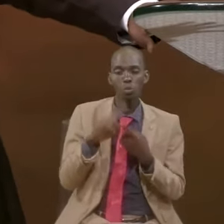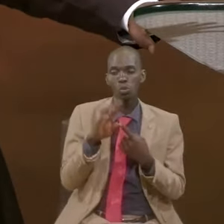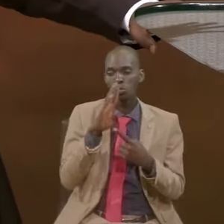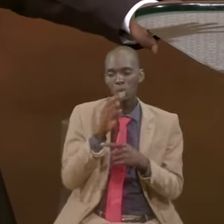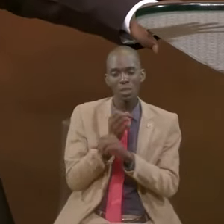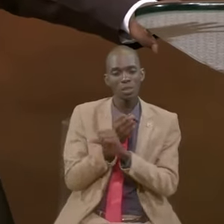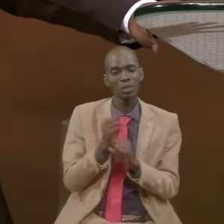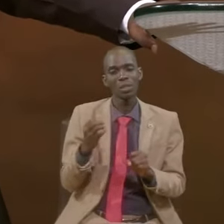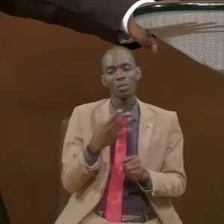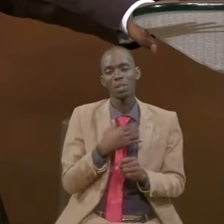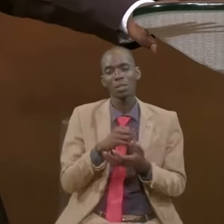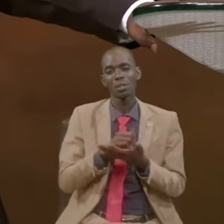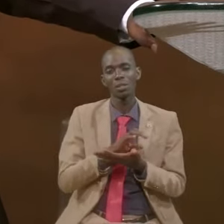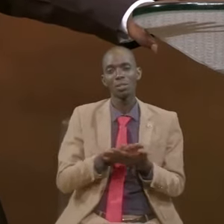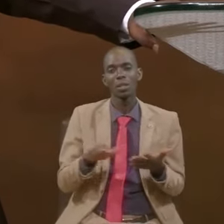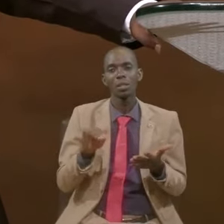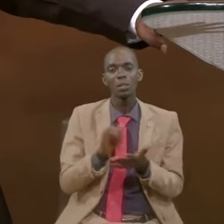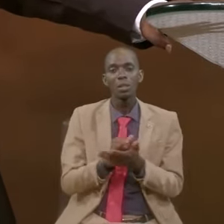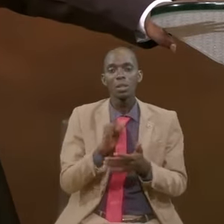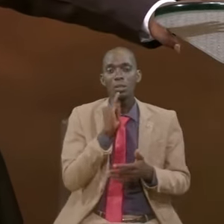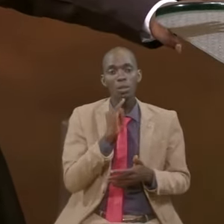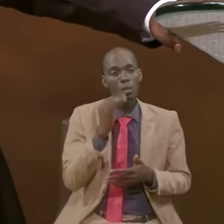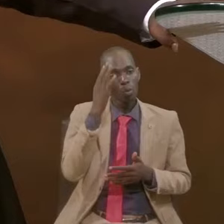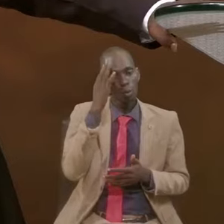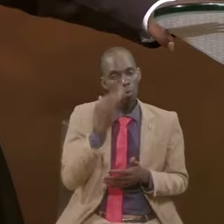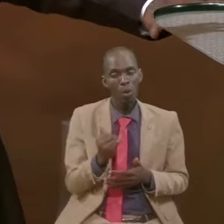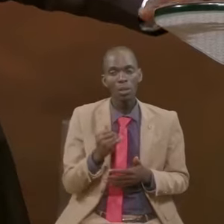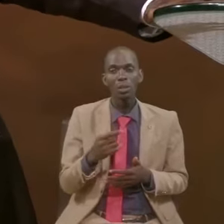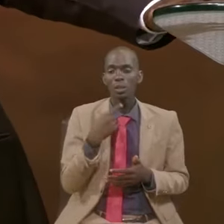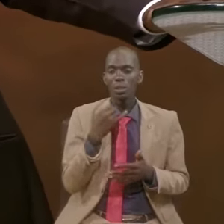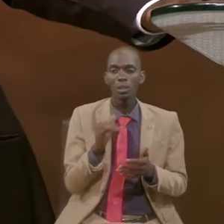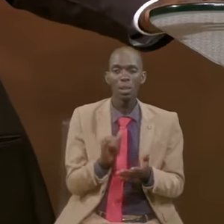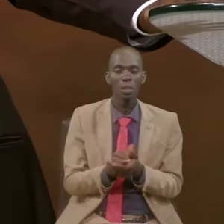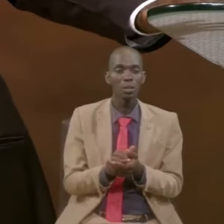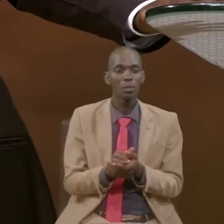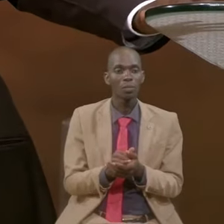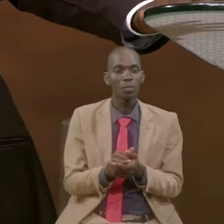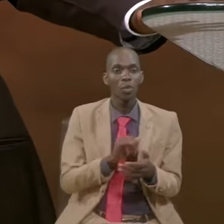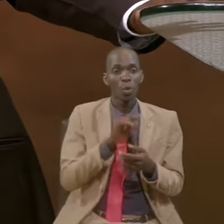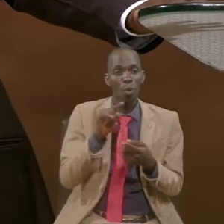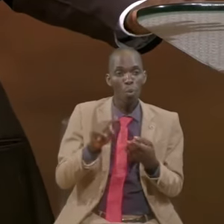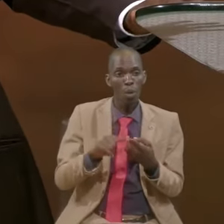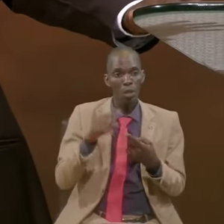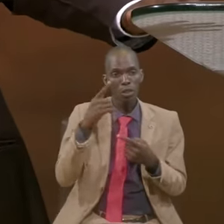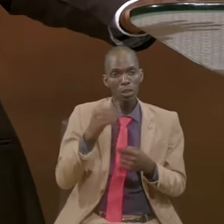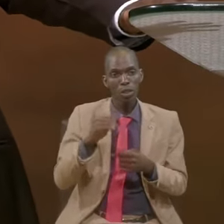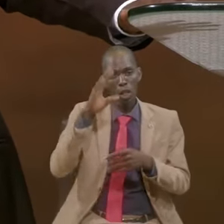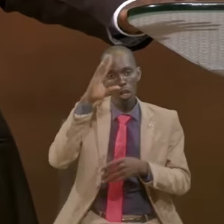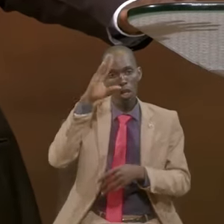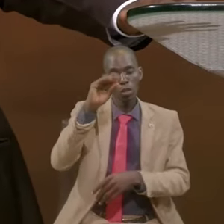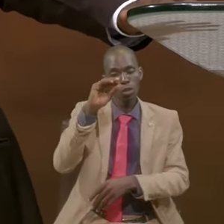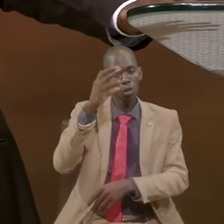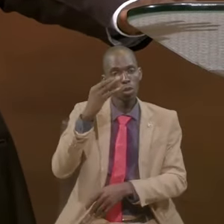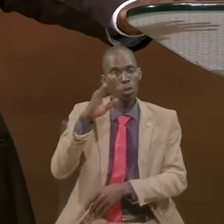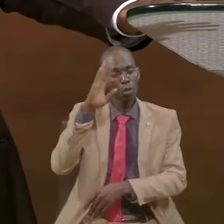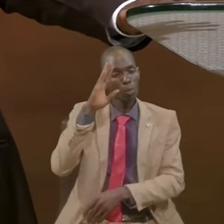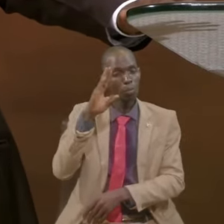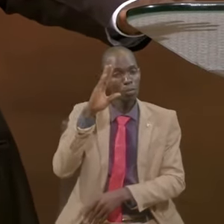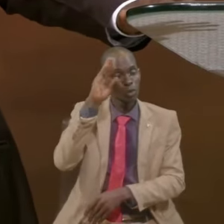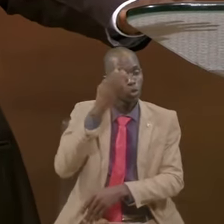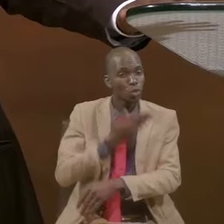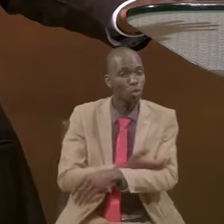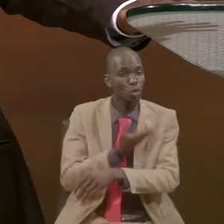That's why he asked, he said, when the Son of Man cometh, shall he find